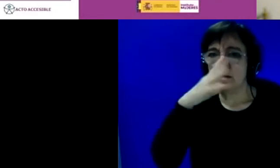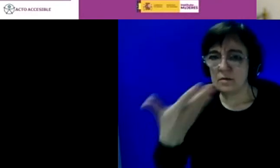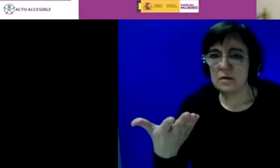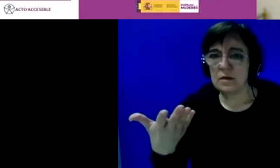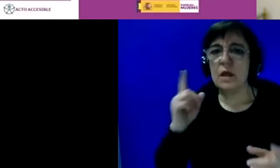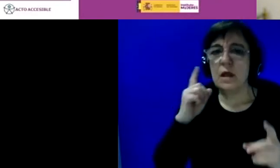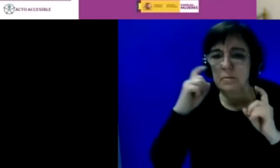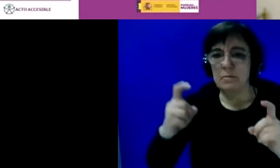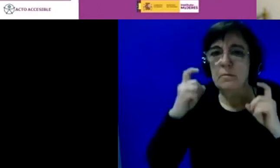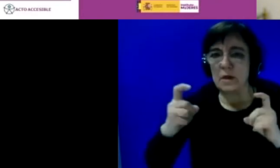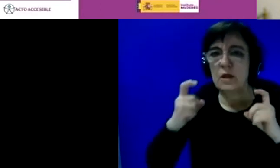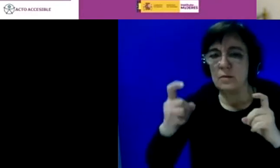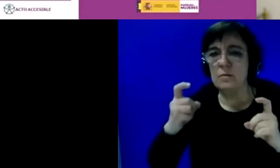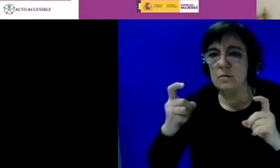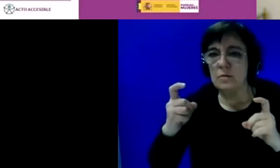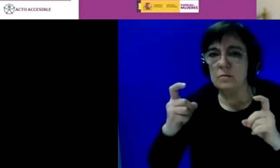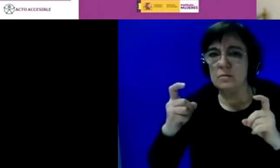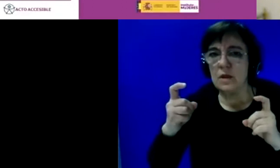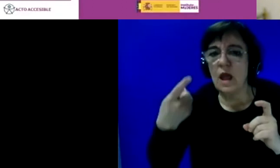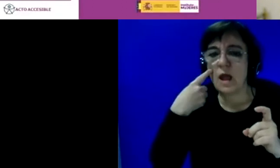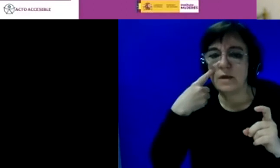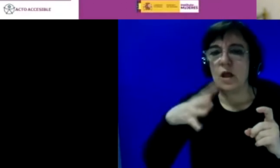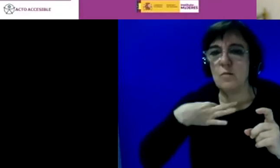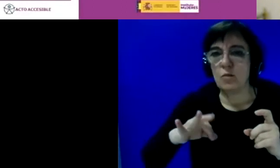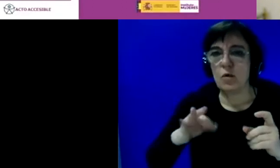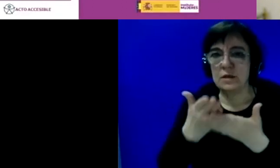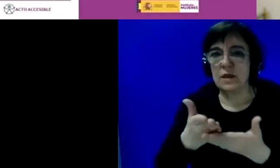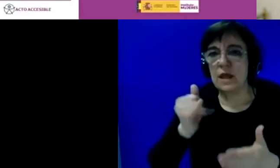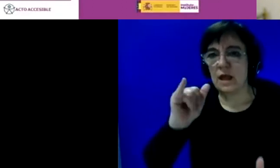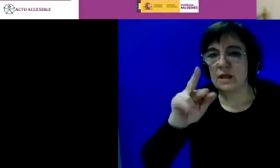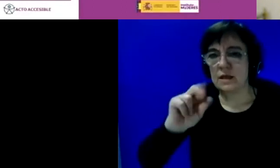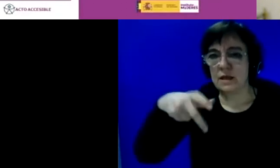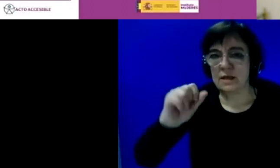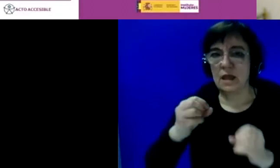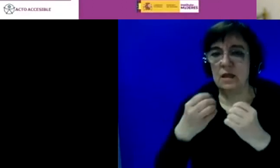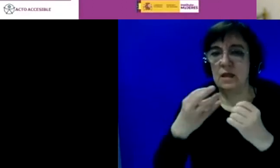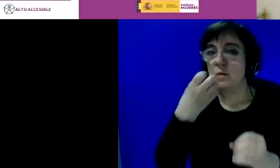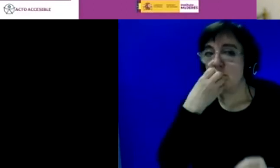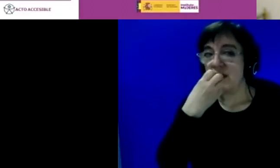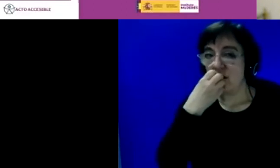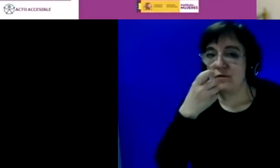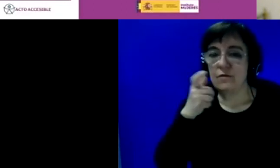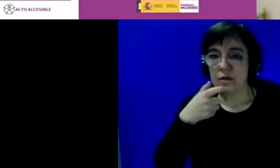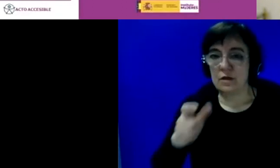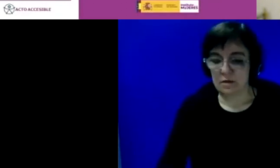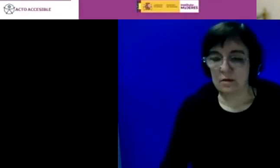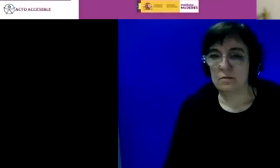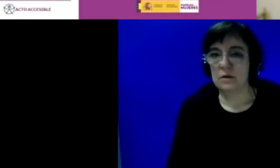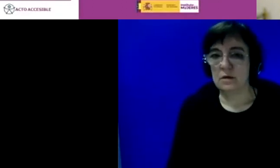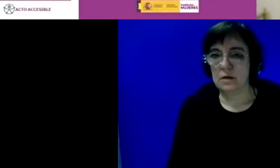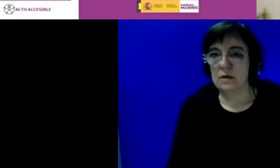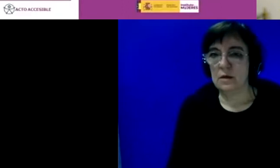on. We're going to try to help Irina connect her